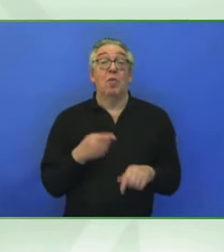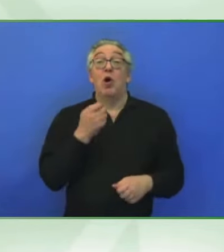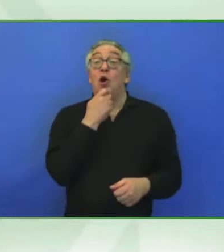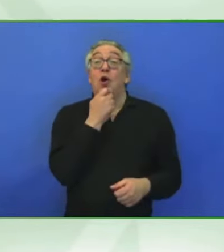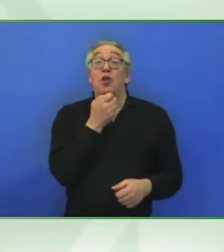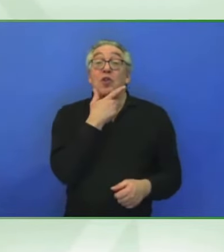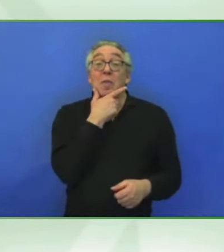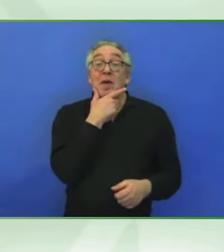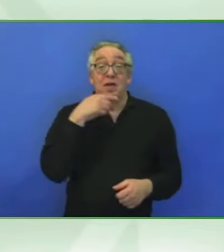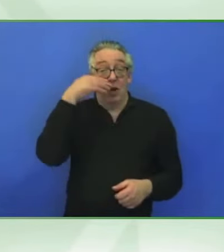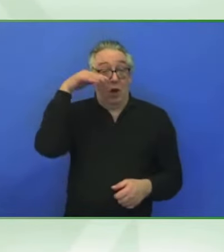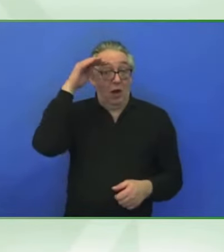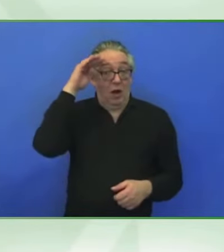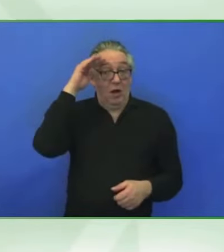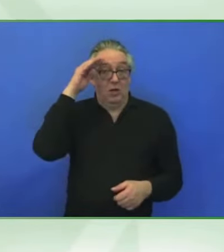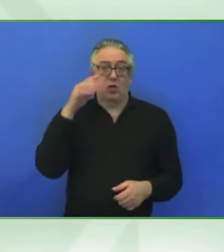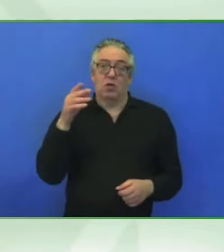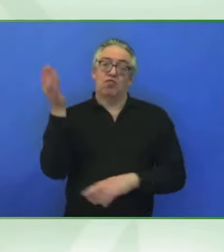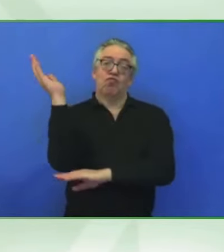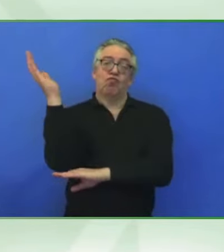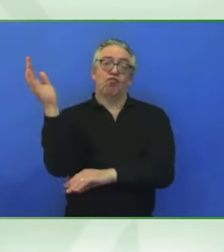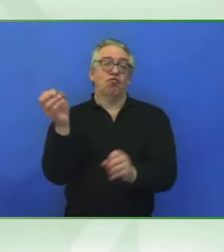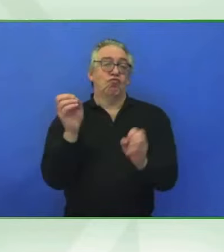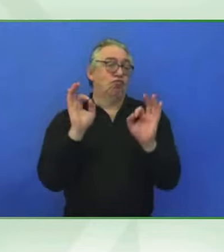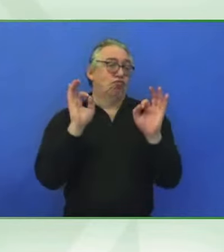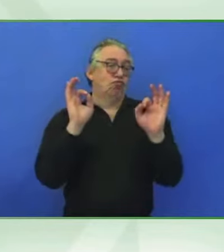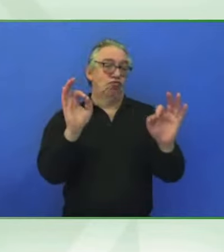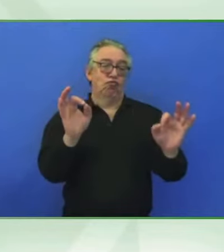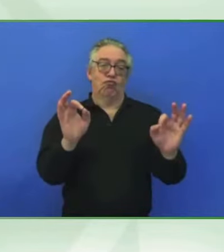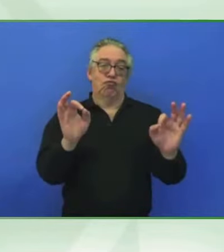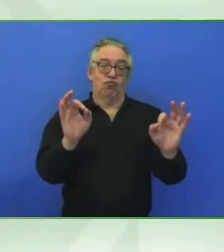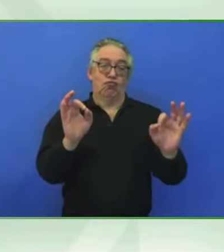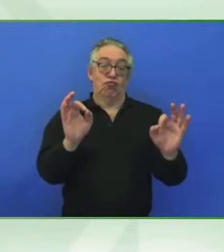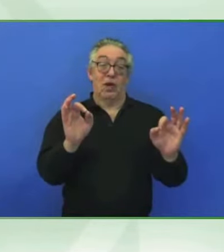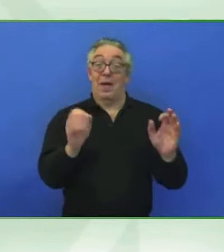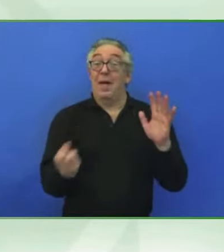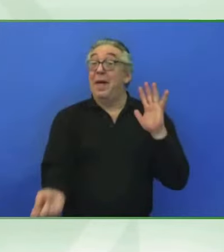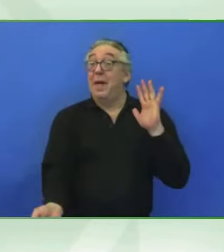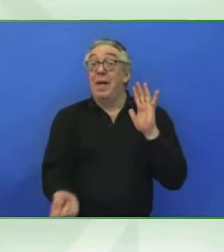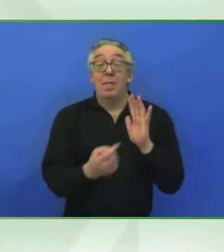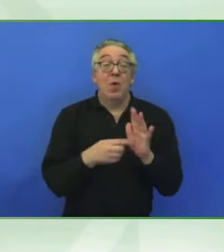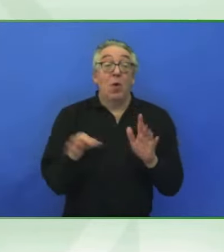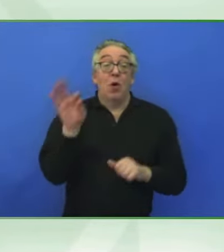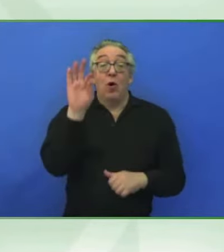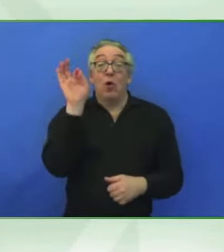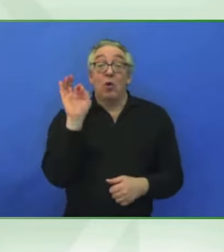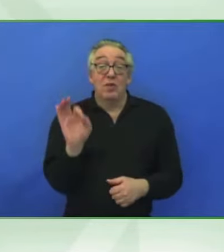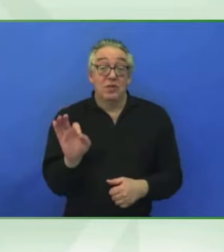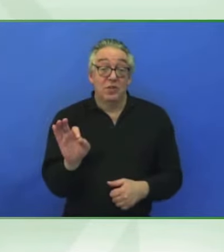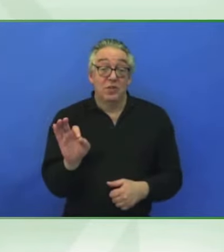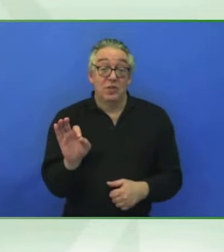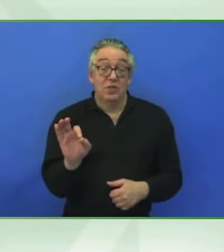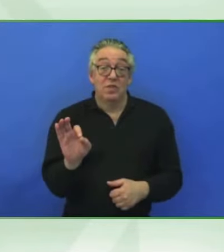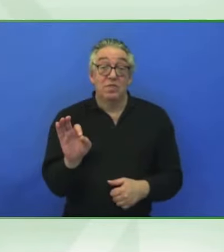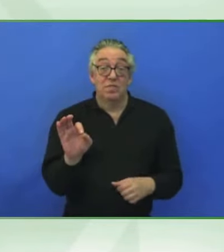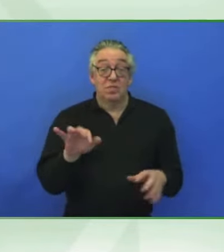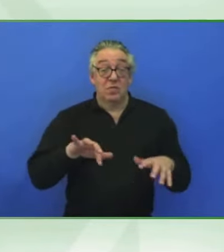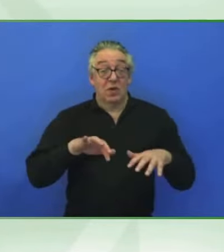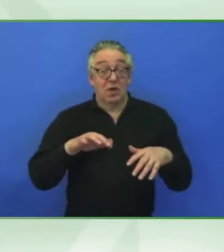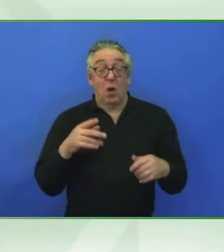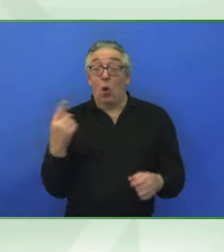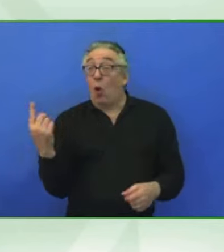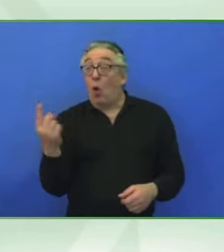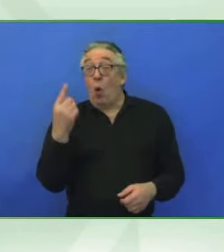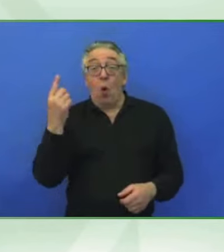great presentations. I suppose the key question is, how is this being audited or monitored